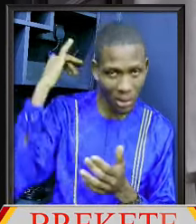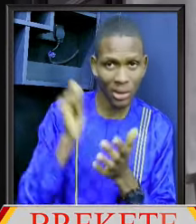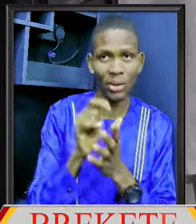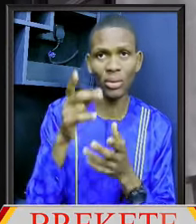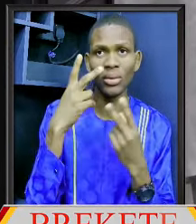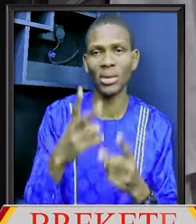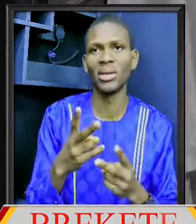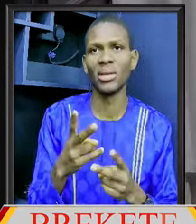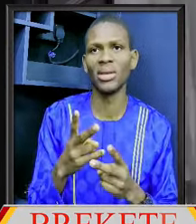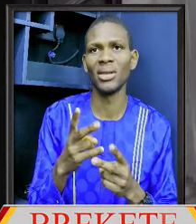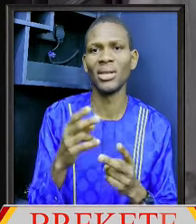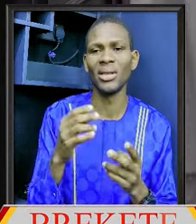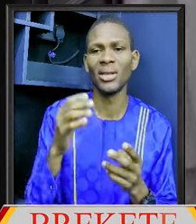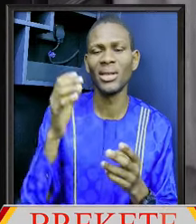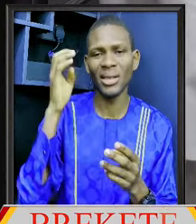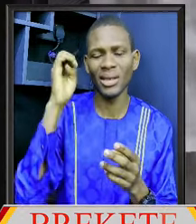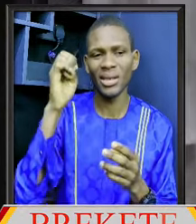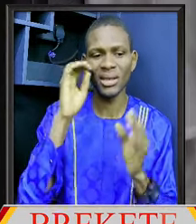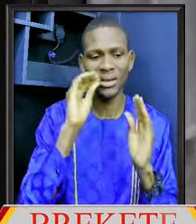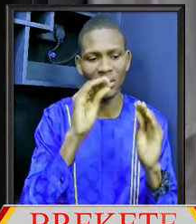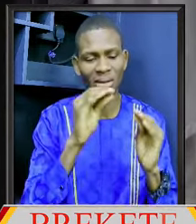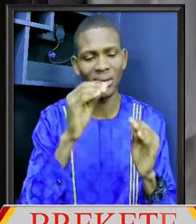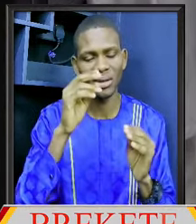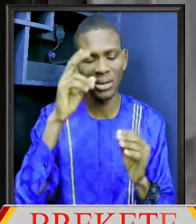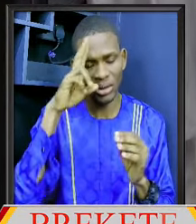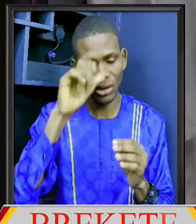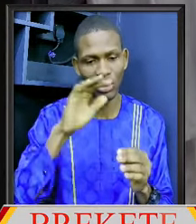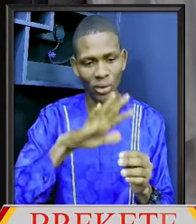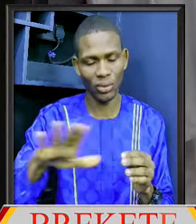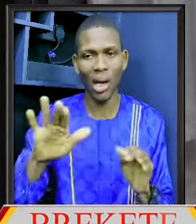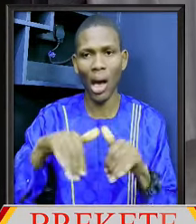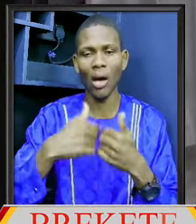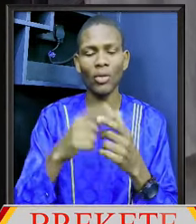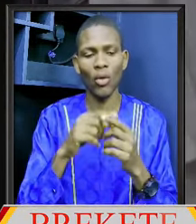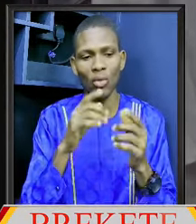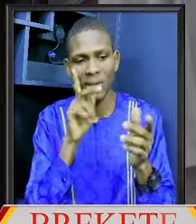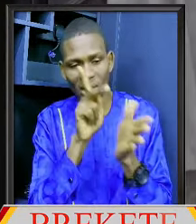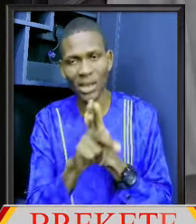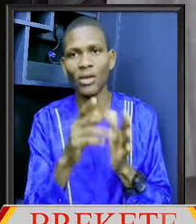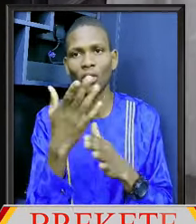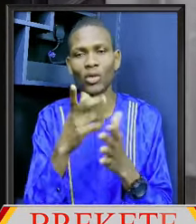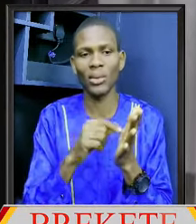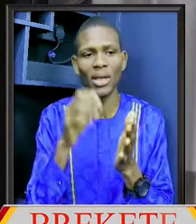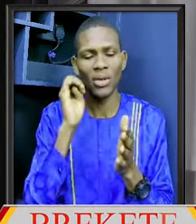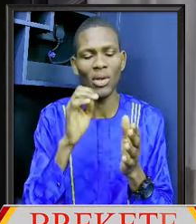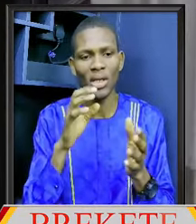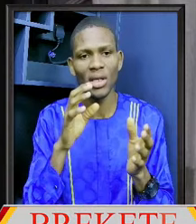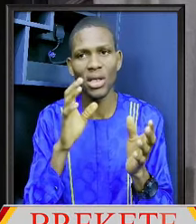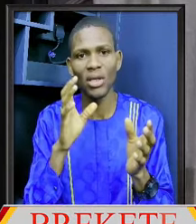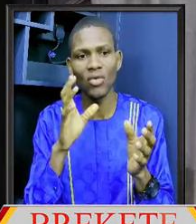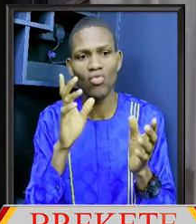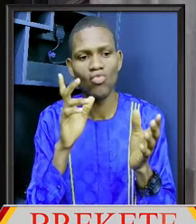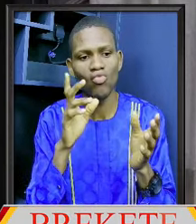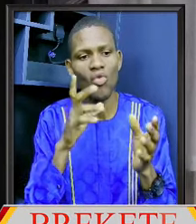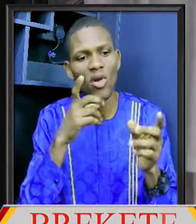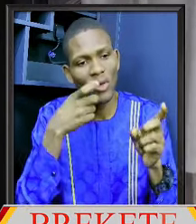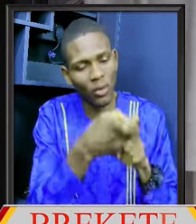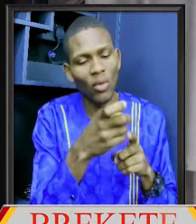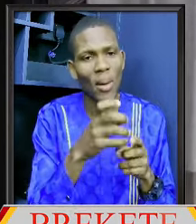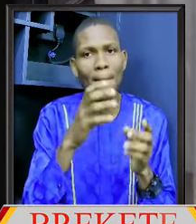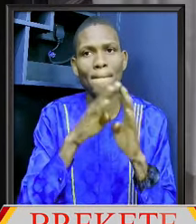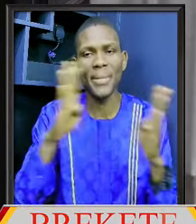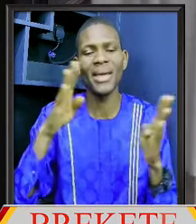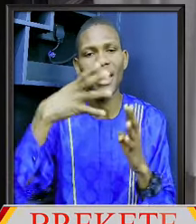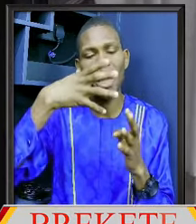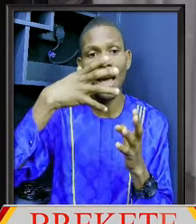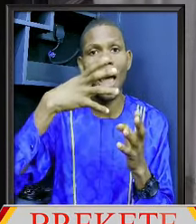sea. If they teach your children how to hunt. Sometimes you go wound the big animal, but you no